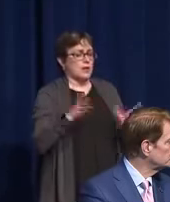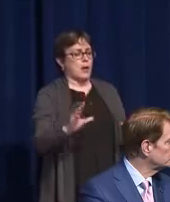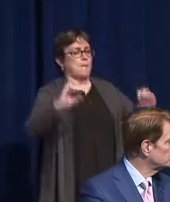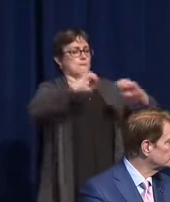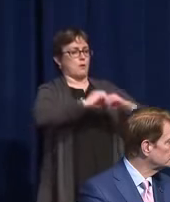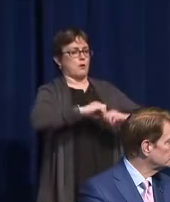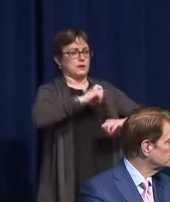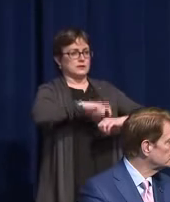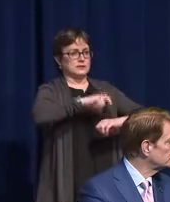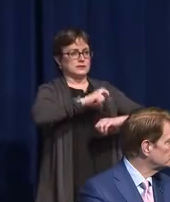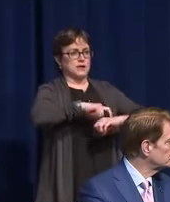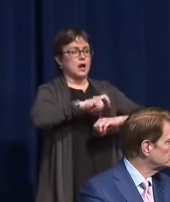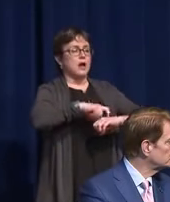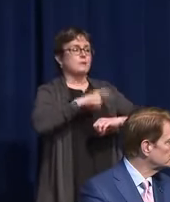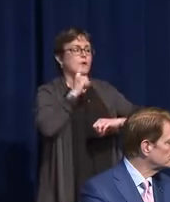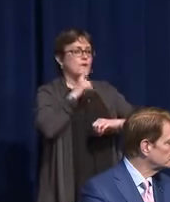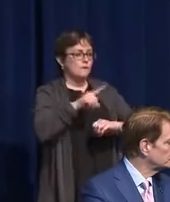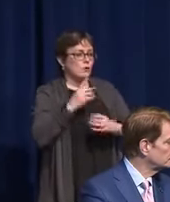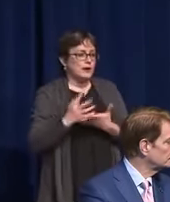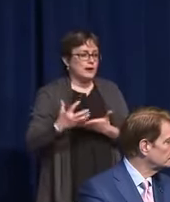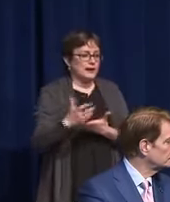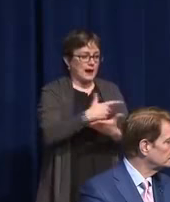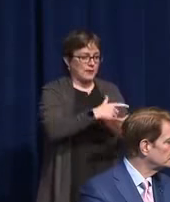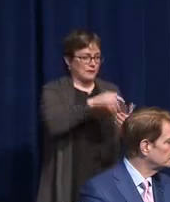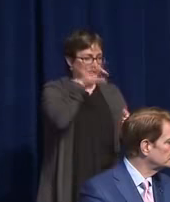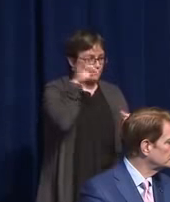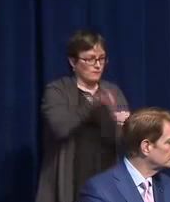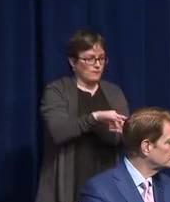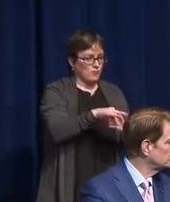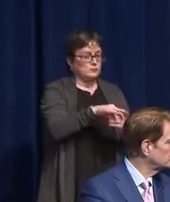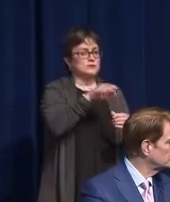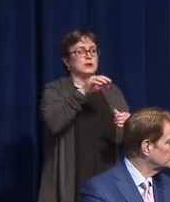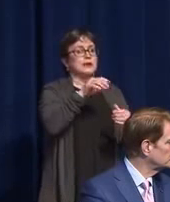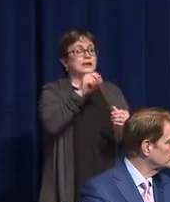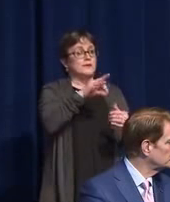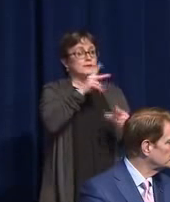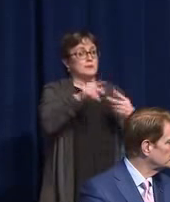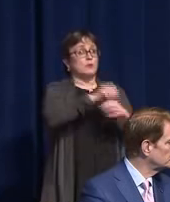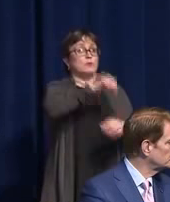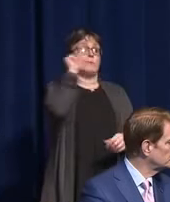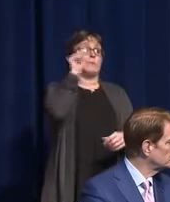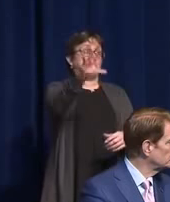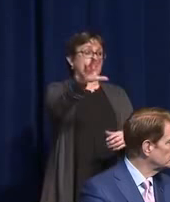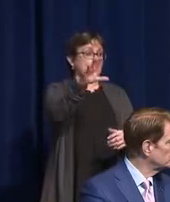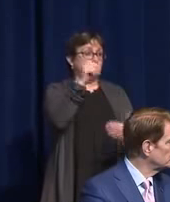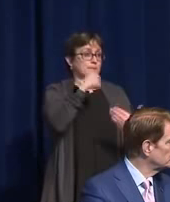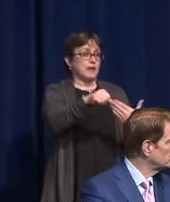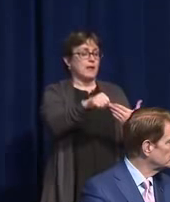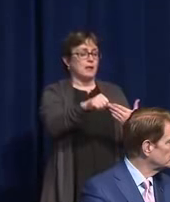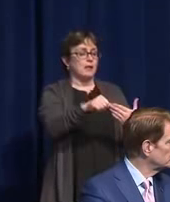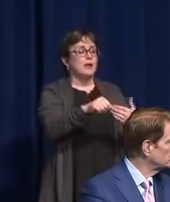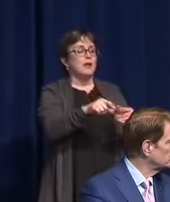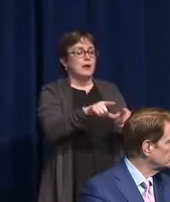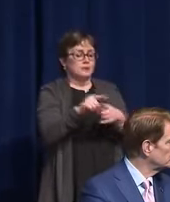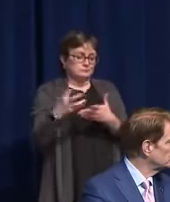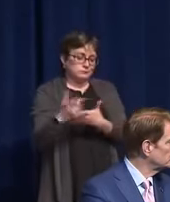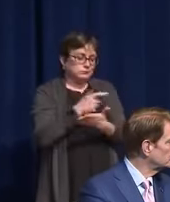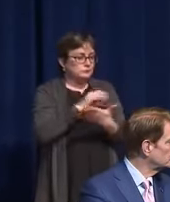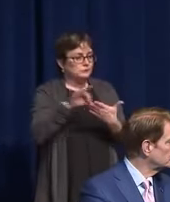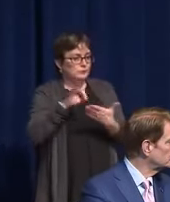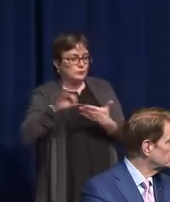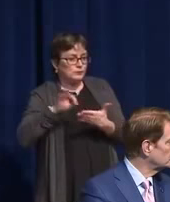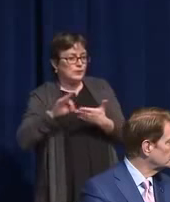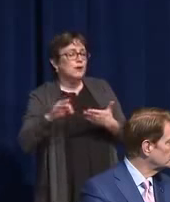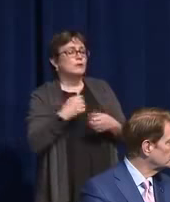produce and process vote by mail ballots, which in turn will ensure all New Jersey voters